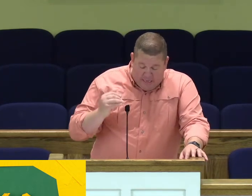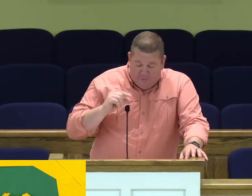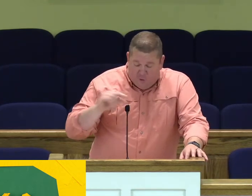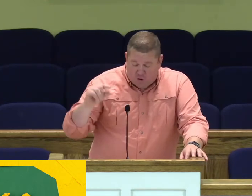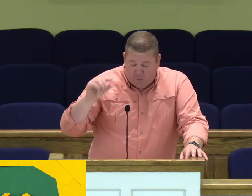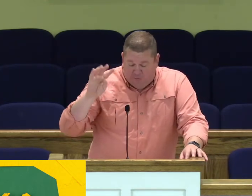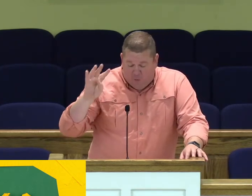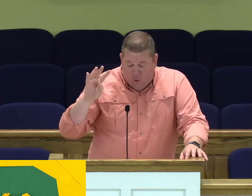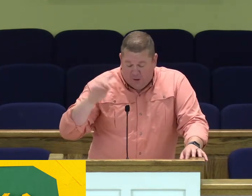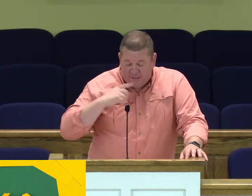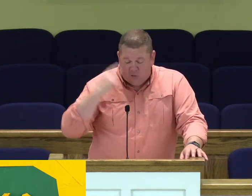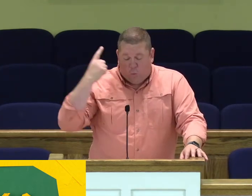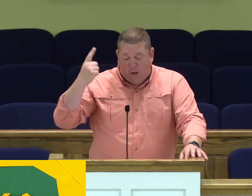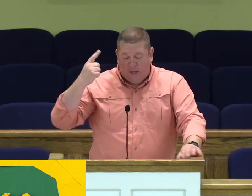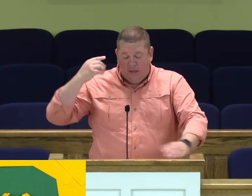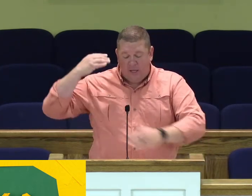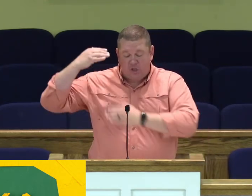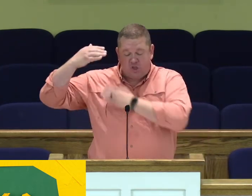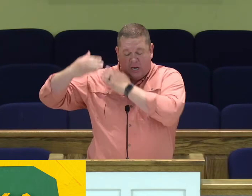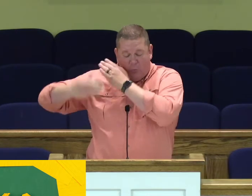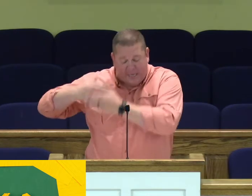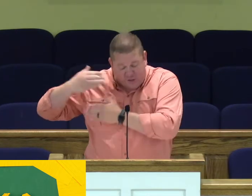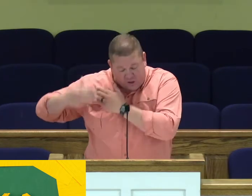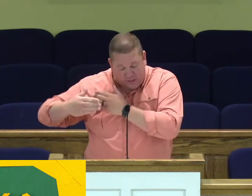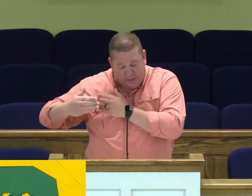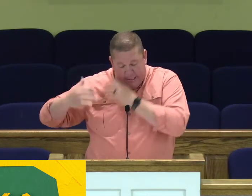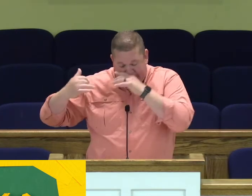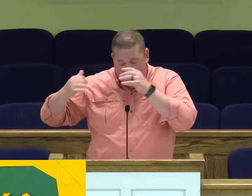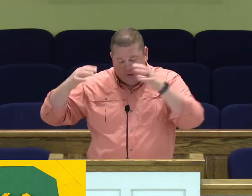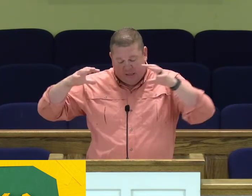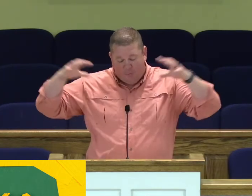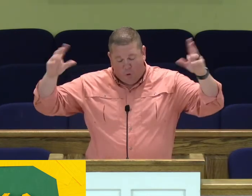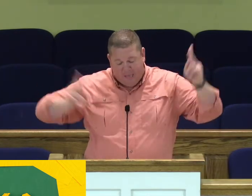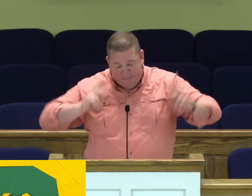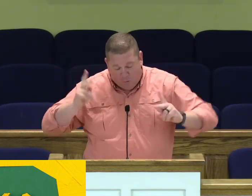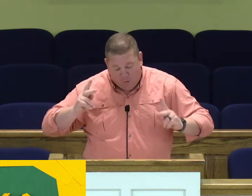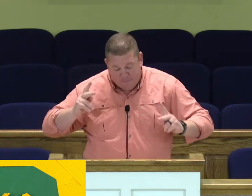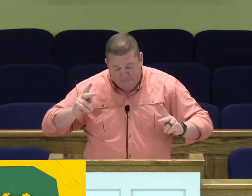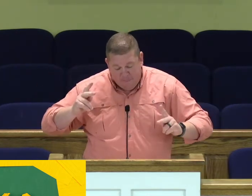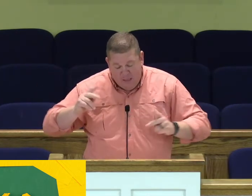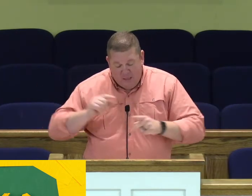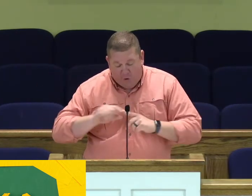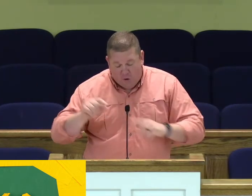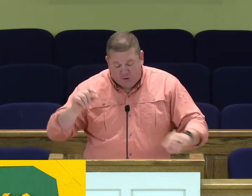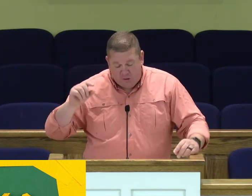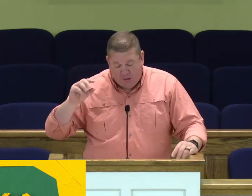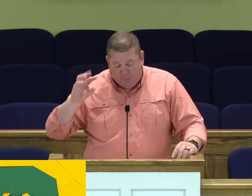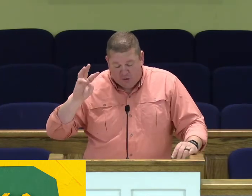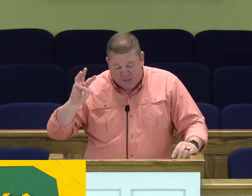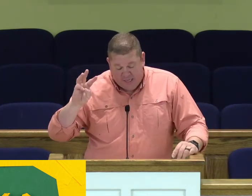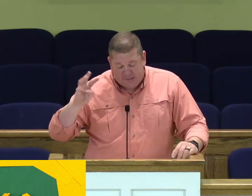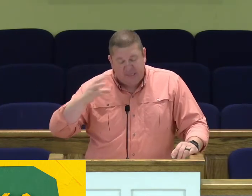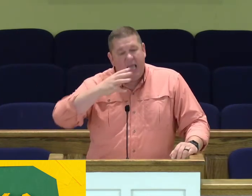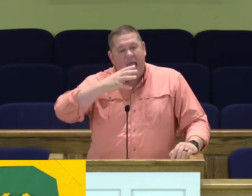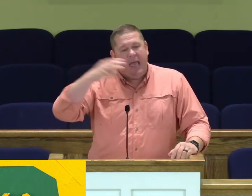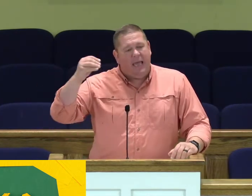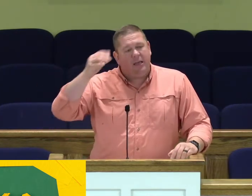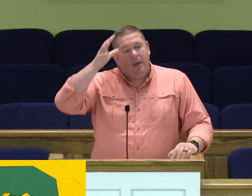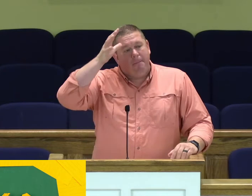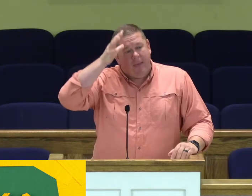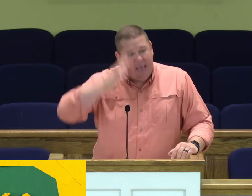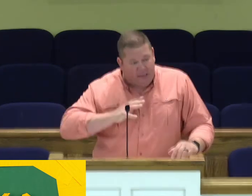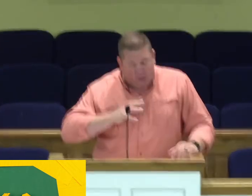on down in verse number 4. He says, one generation. Now we're getting to more people. In verse number 6,